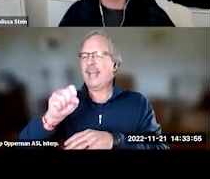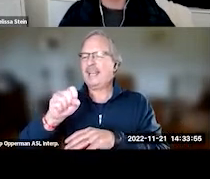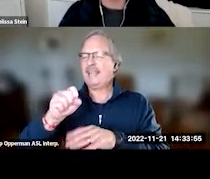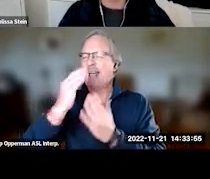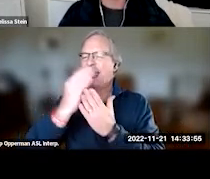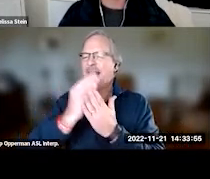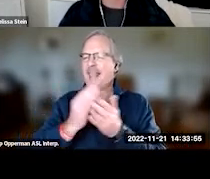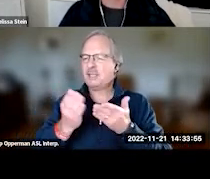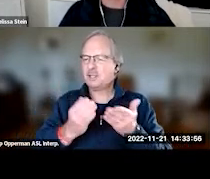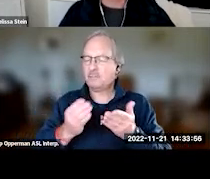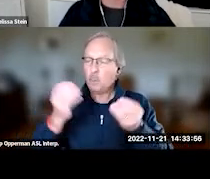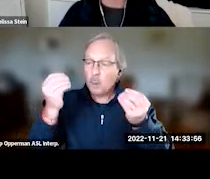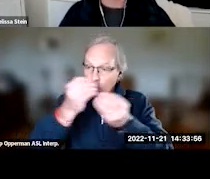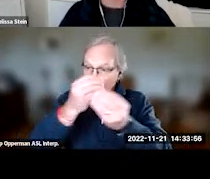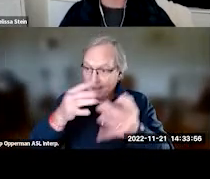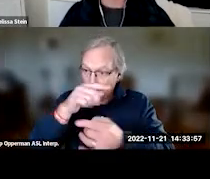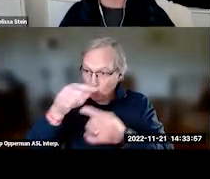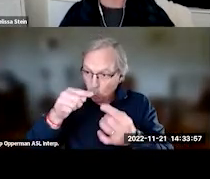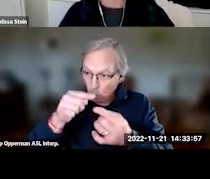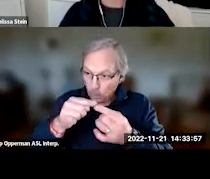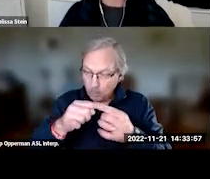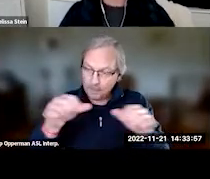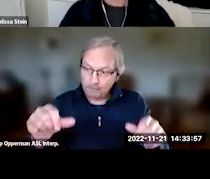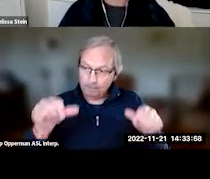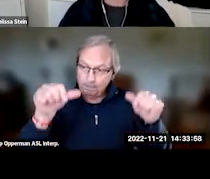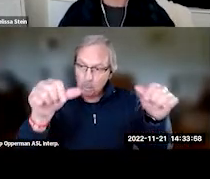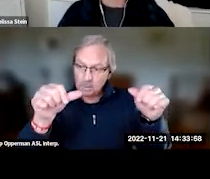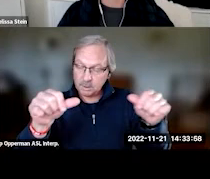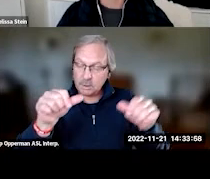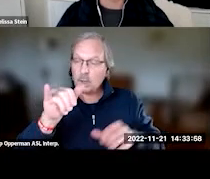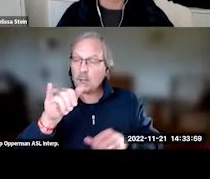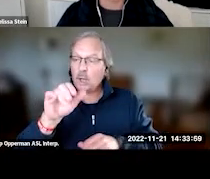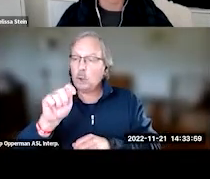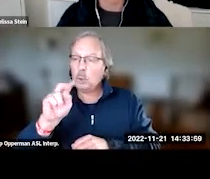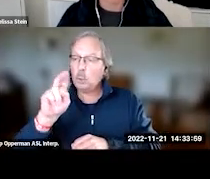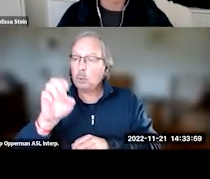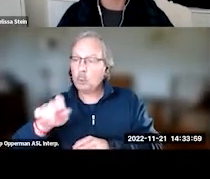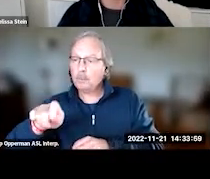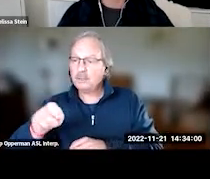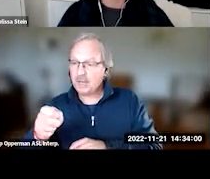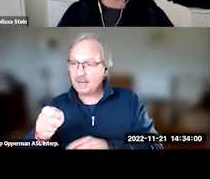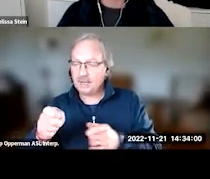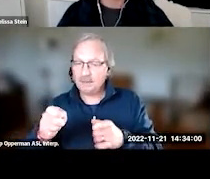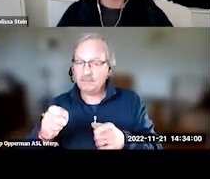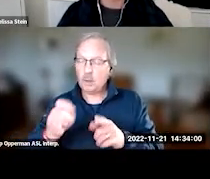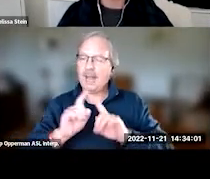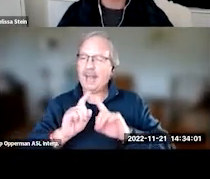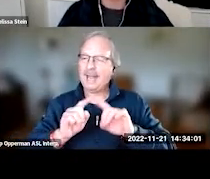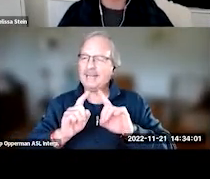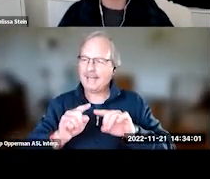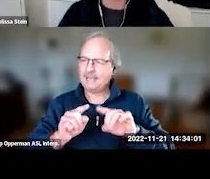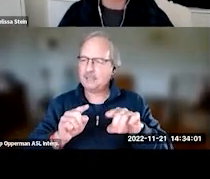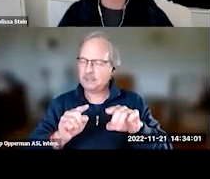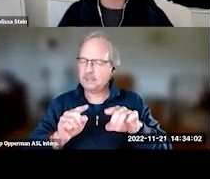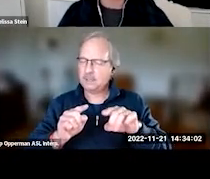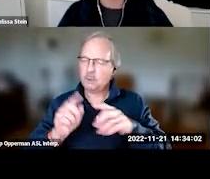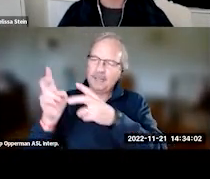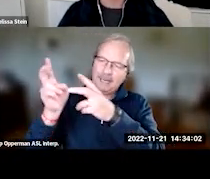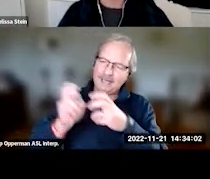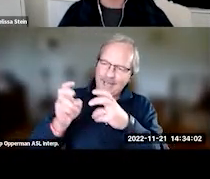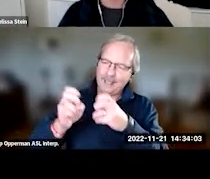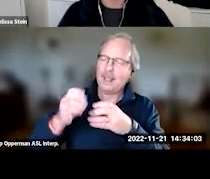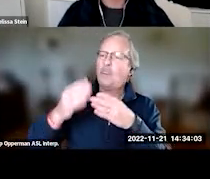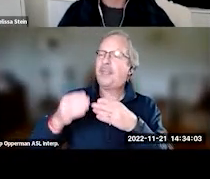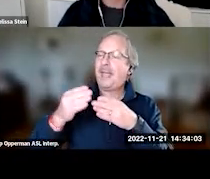when the recording is posted to SAMHSA's YouTube channel. A certificate of attendance will be available for download at the end of